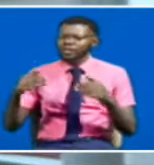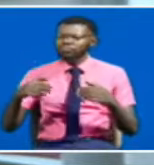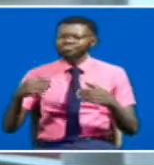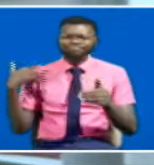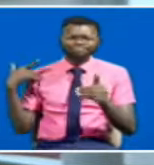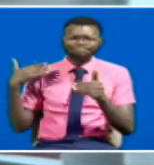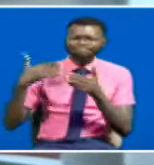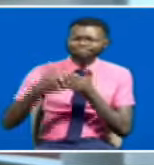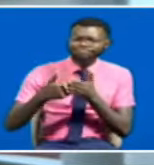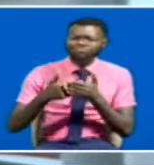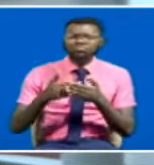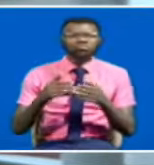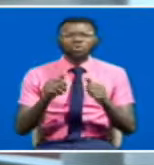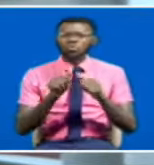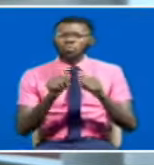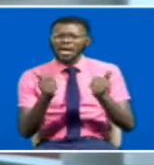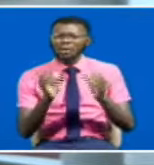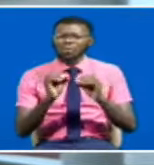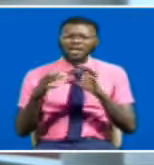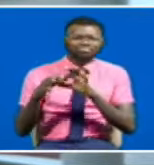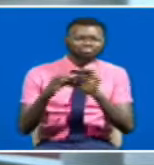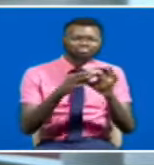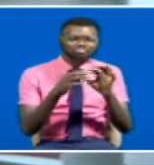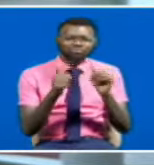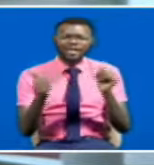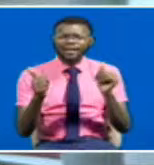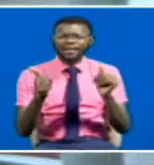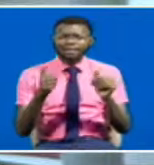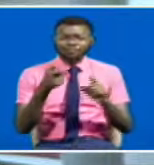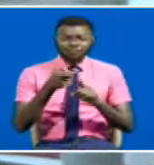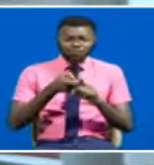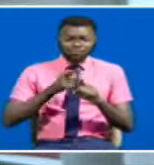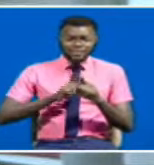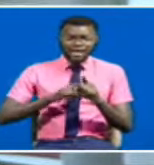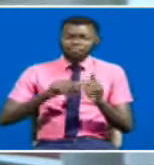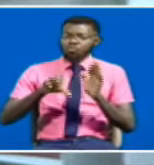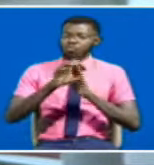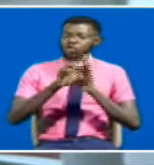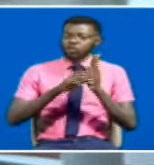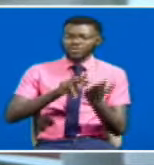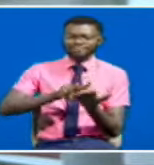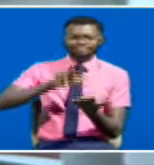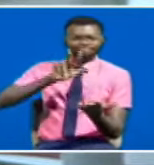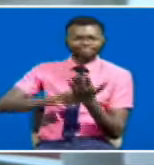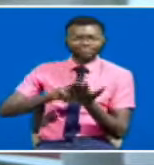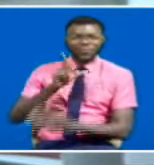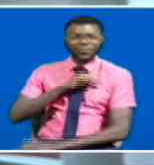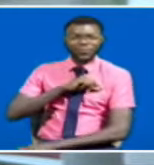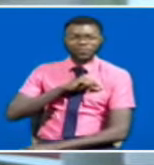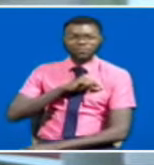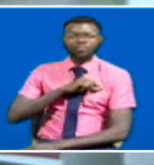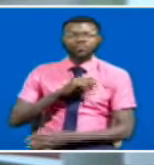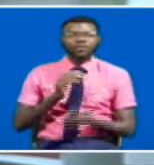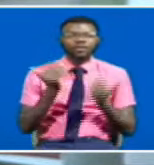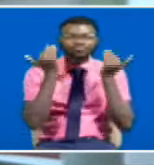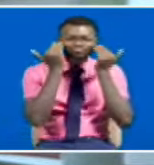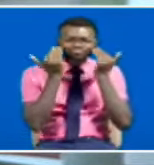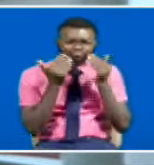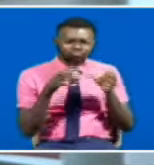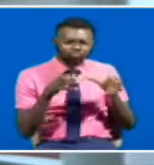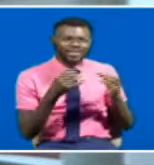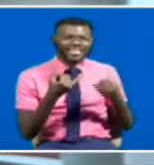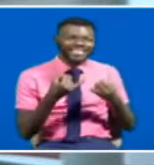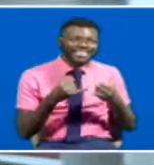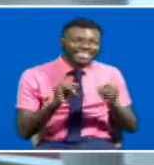relations, especially after the promulgation of the Constitution of Kenya 2010. While the judiciary has strived to keep the